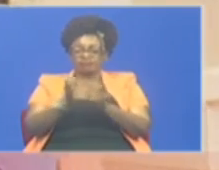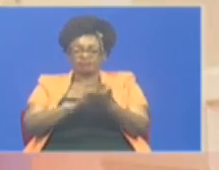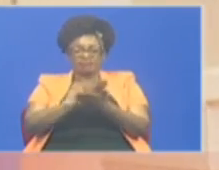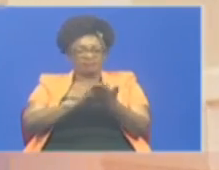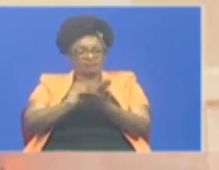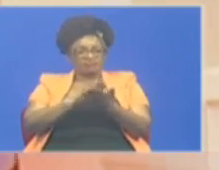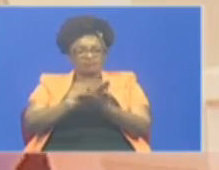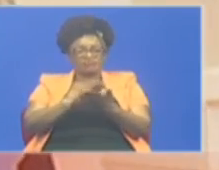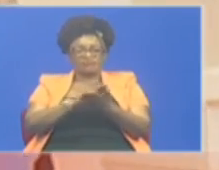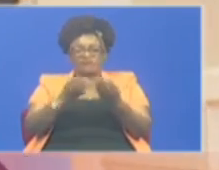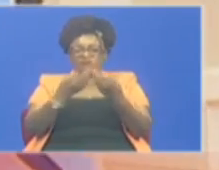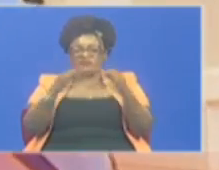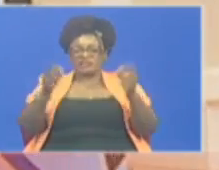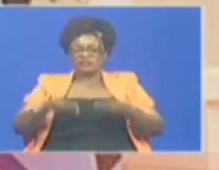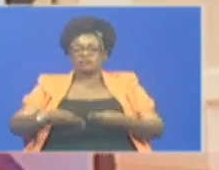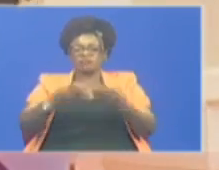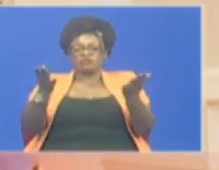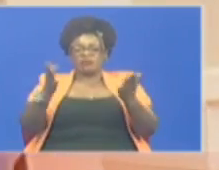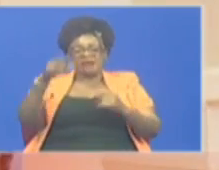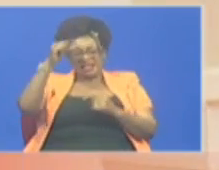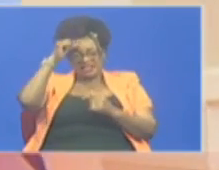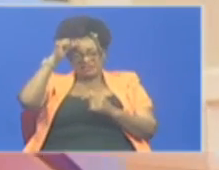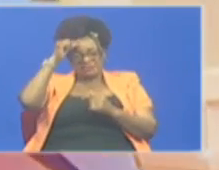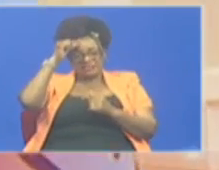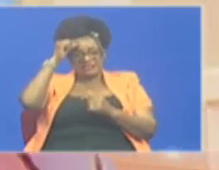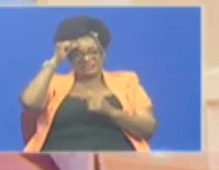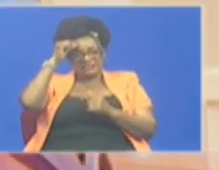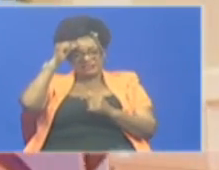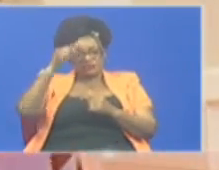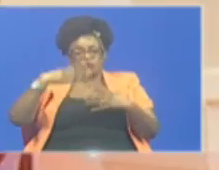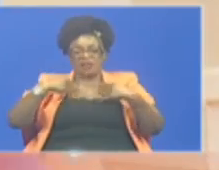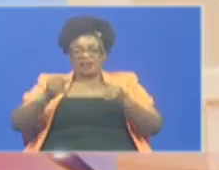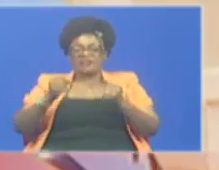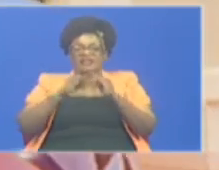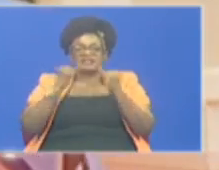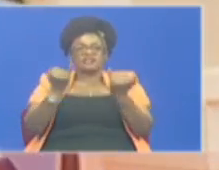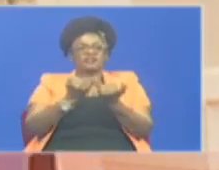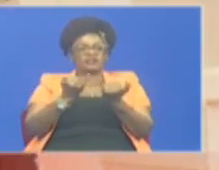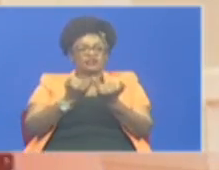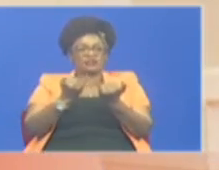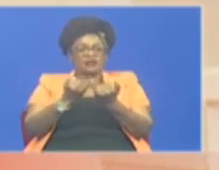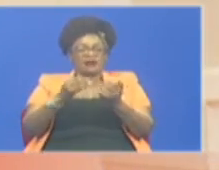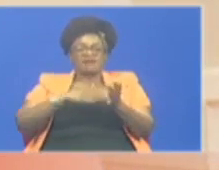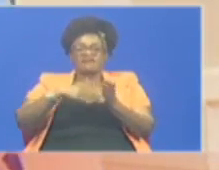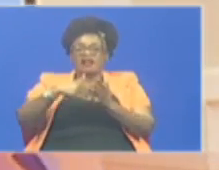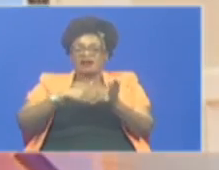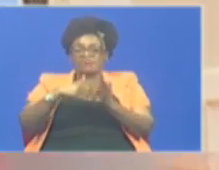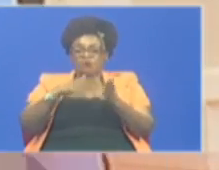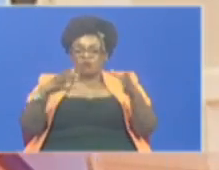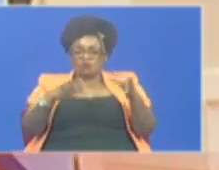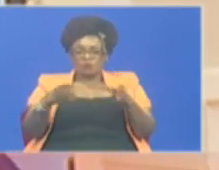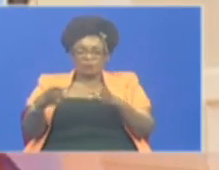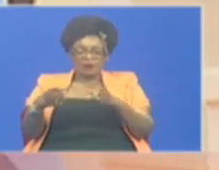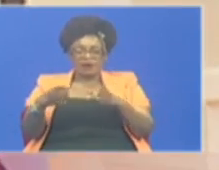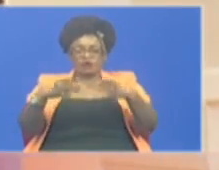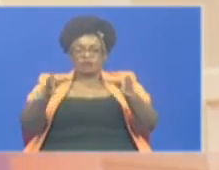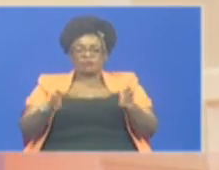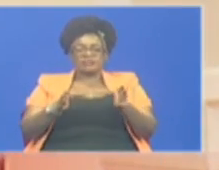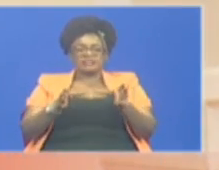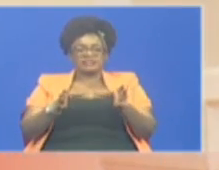free distribution by government to frontline health institutions, vulnerable groups, and communities.